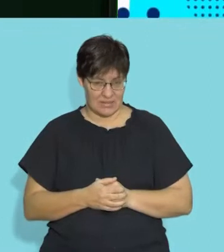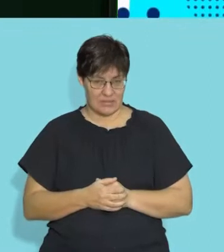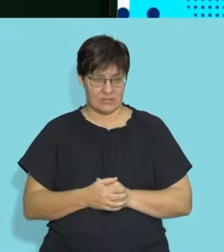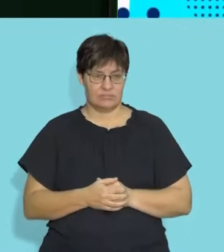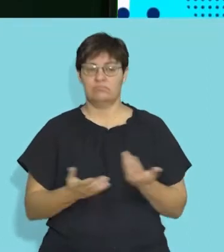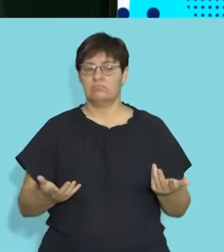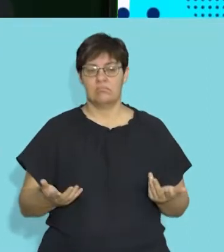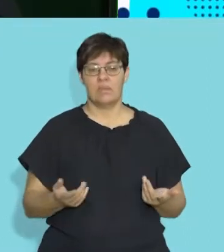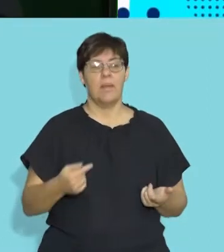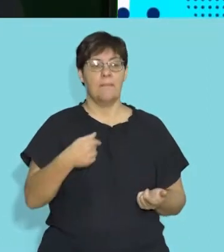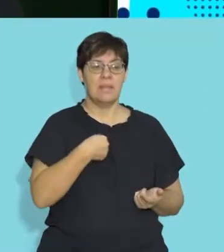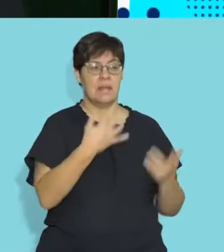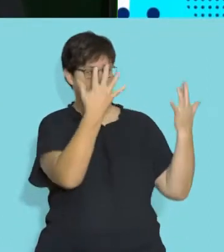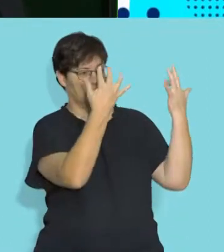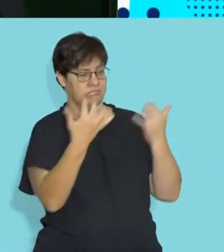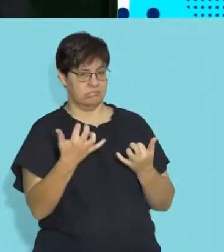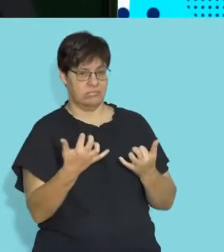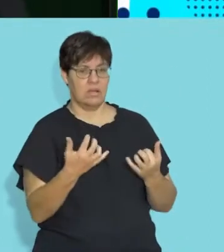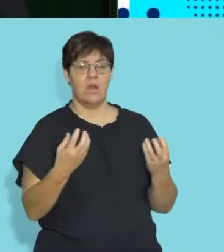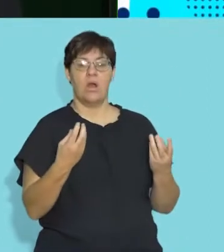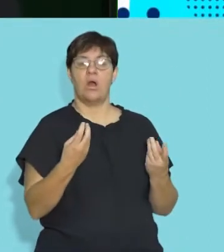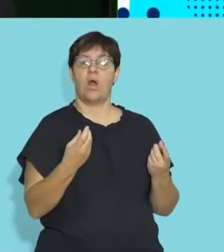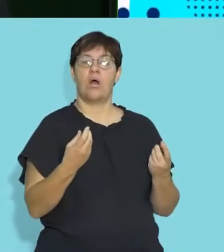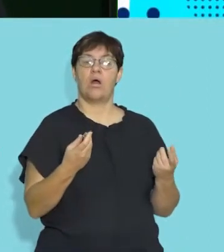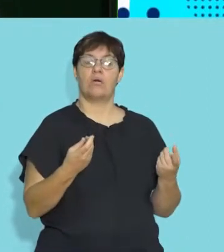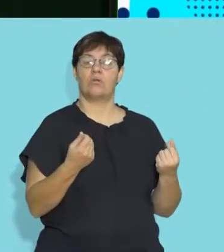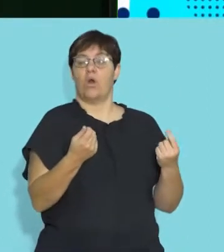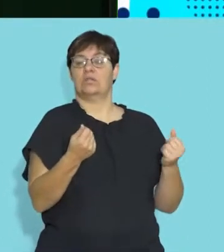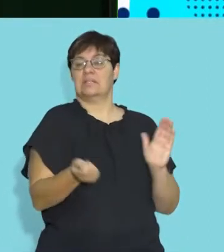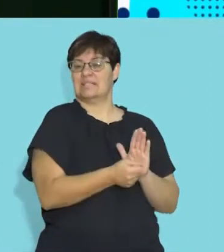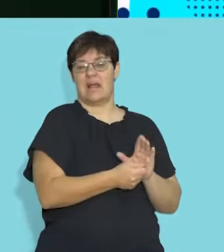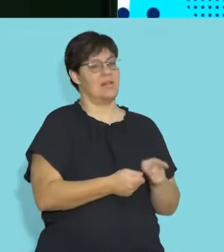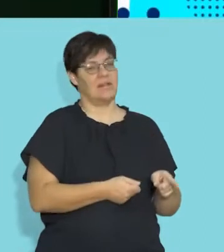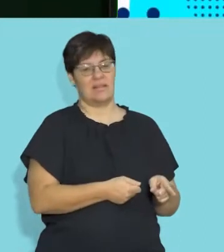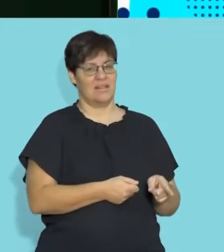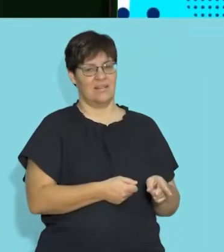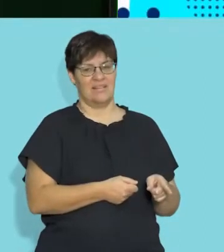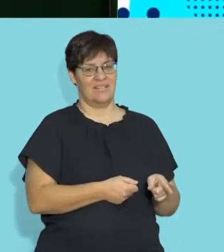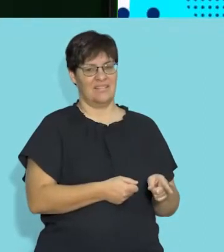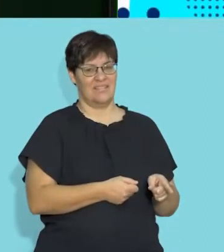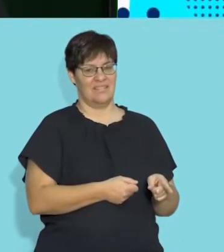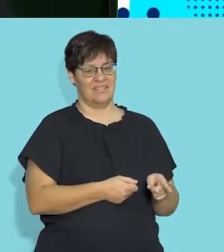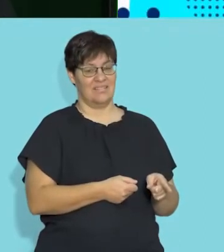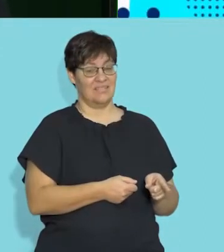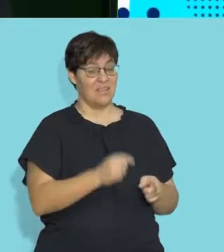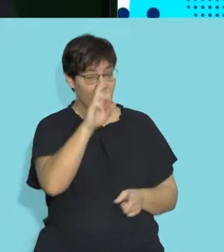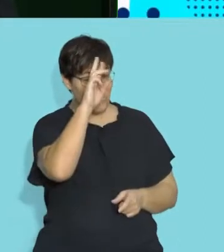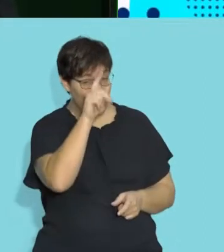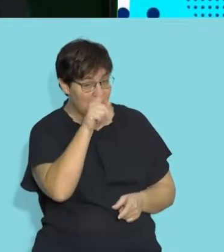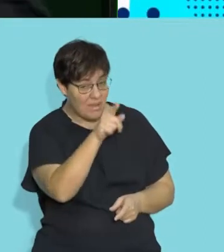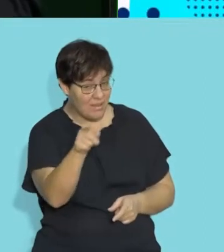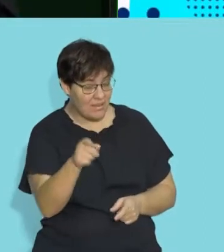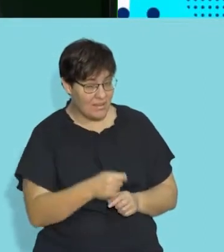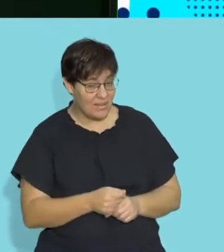to do with my calculation of cost of sales. So remember, accounting boffins out